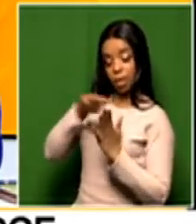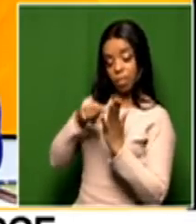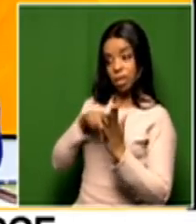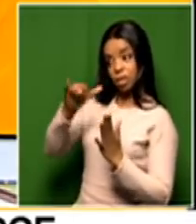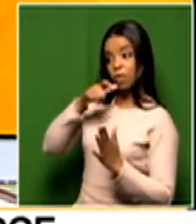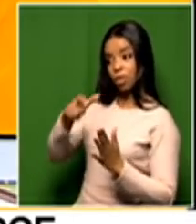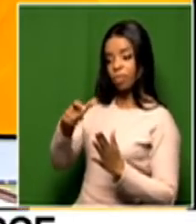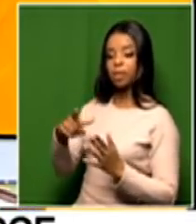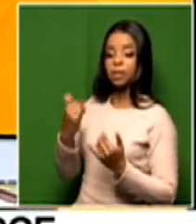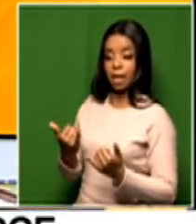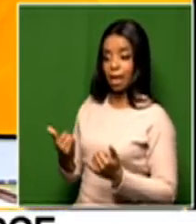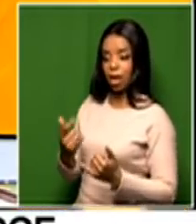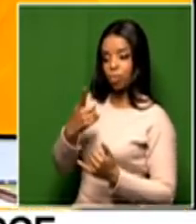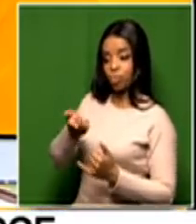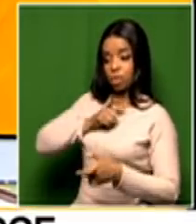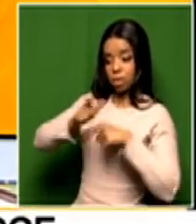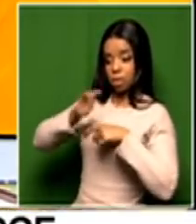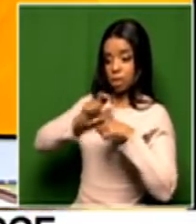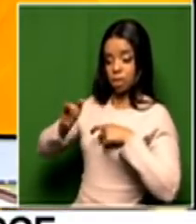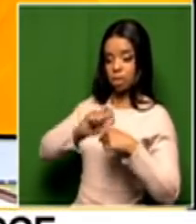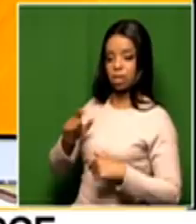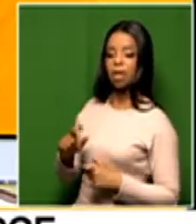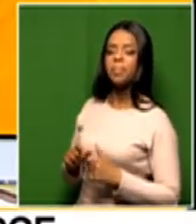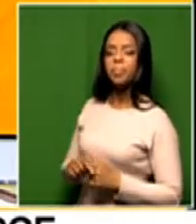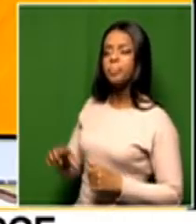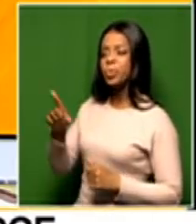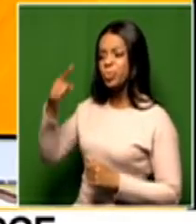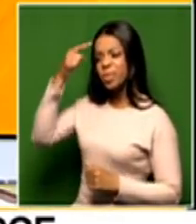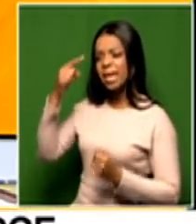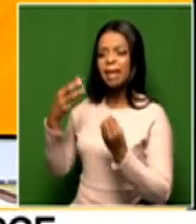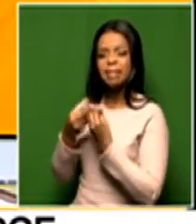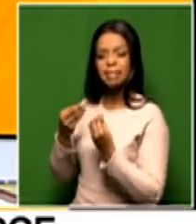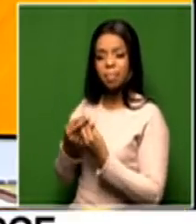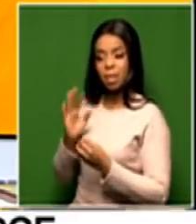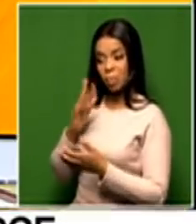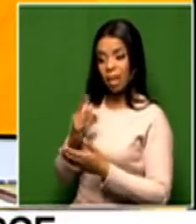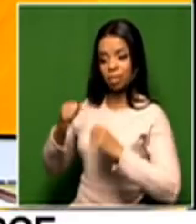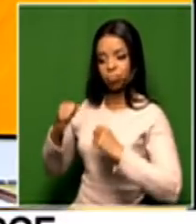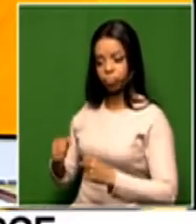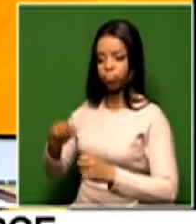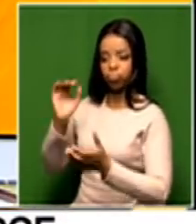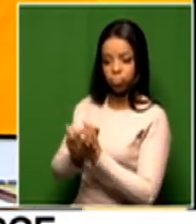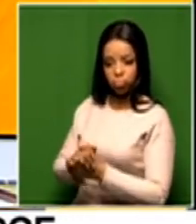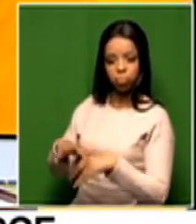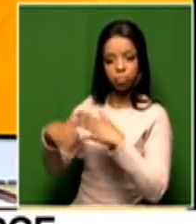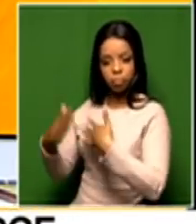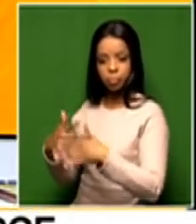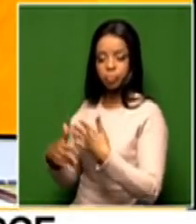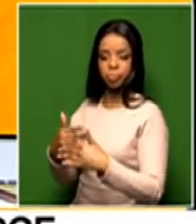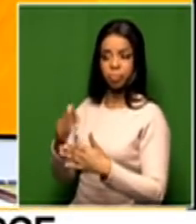I mean, do you think that something will actually come of this? I mean, your strong comments, will we see action being taken? I want